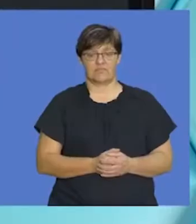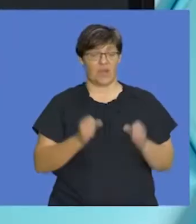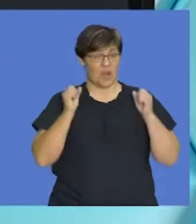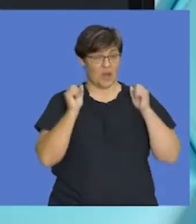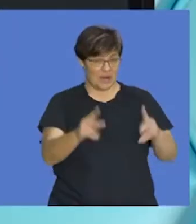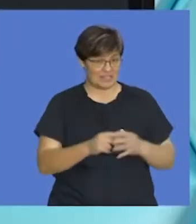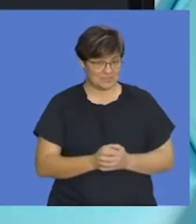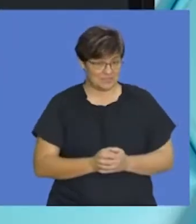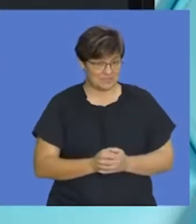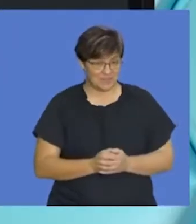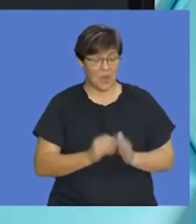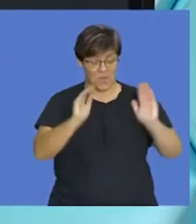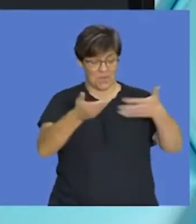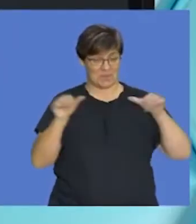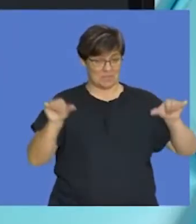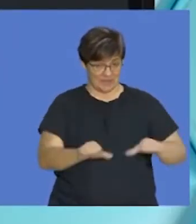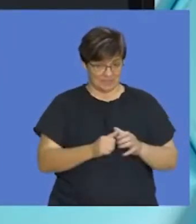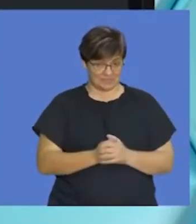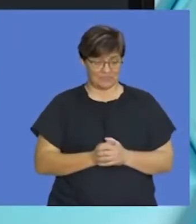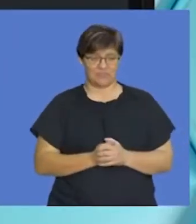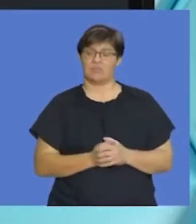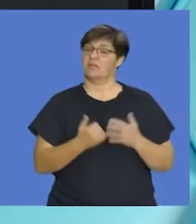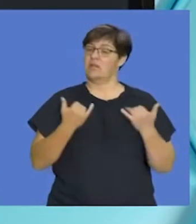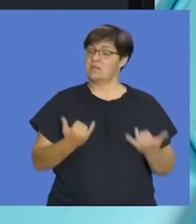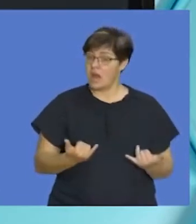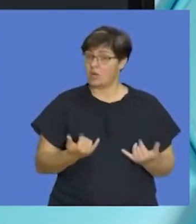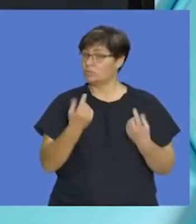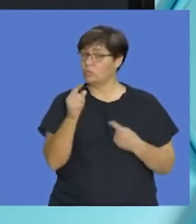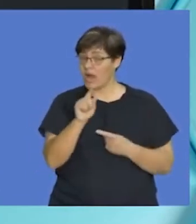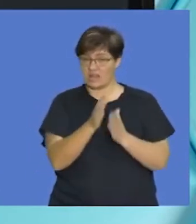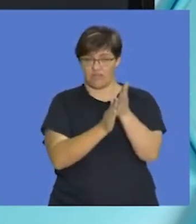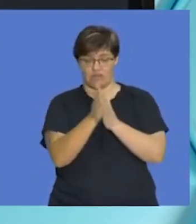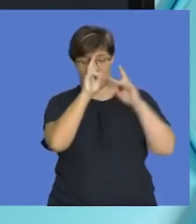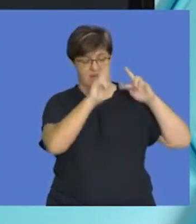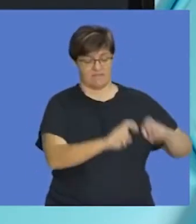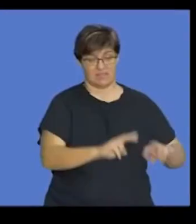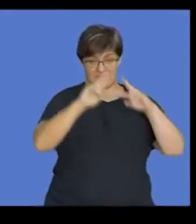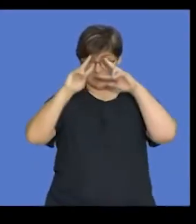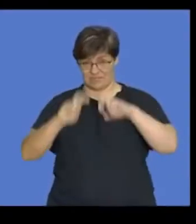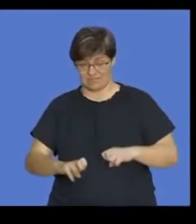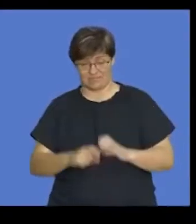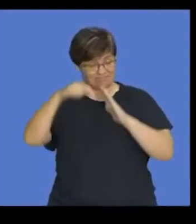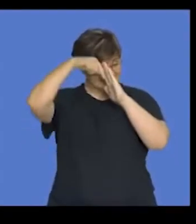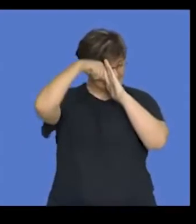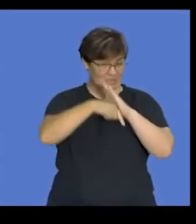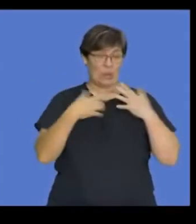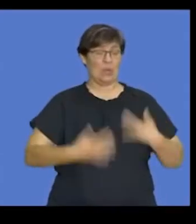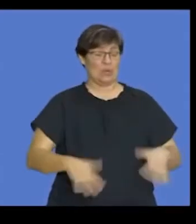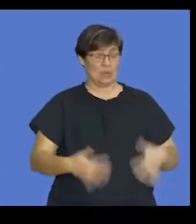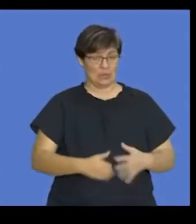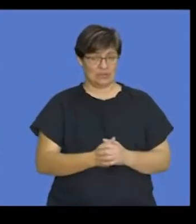Okay, so welcome back. Now we're going to investigate friction. We're going to do lots of detail, all right?